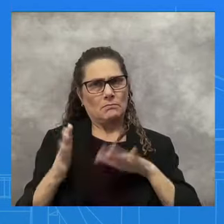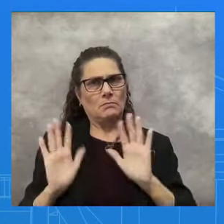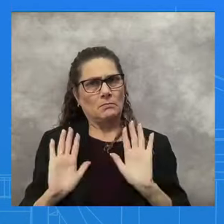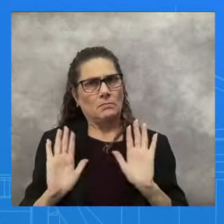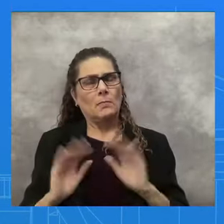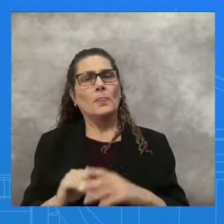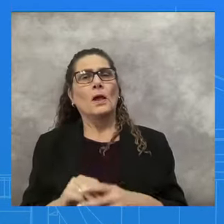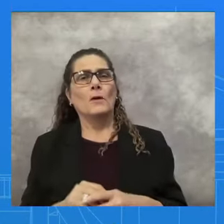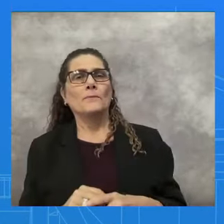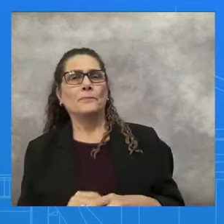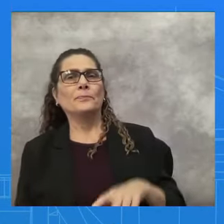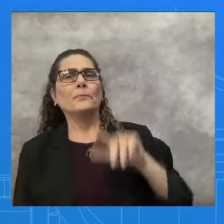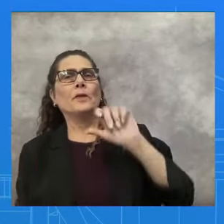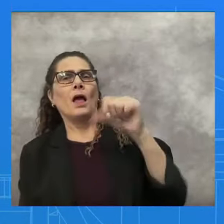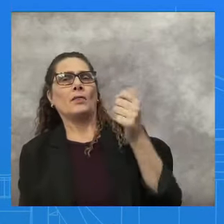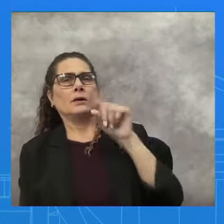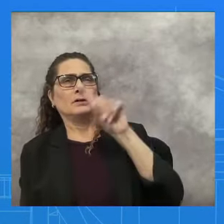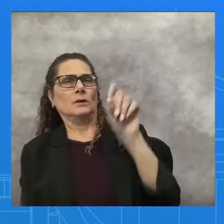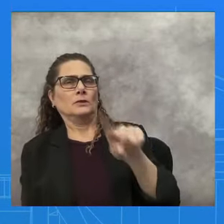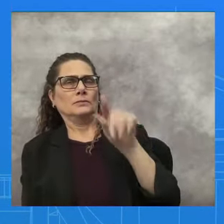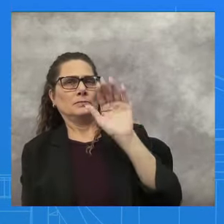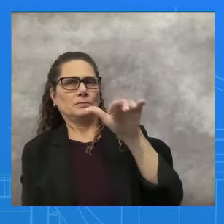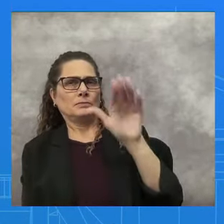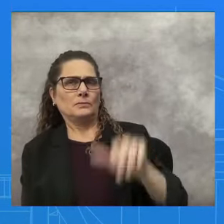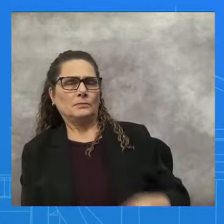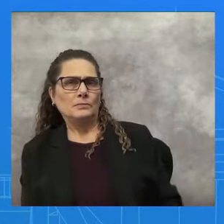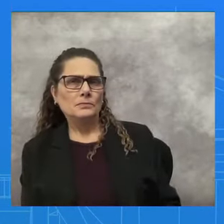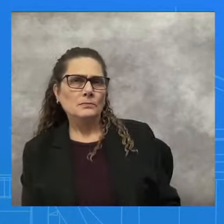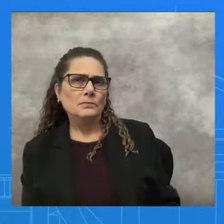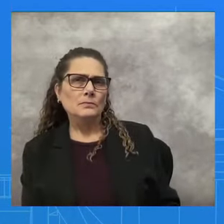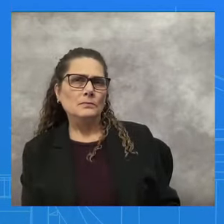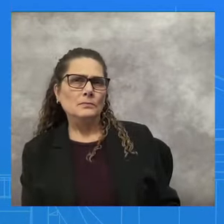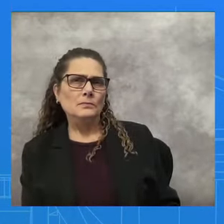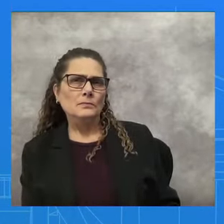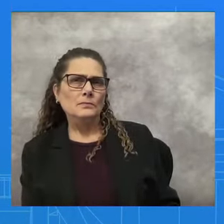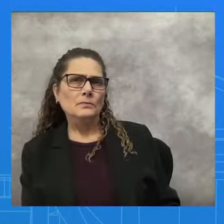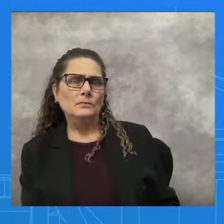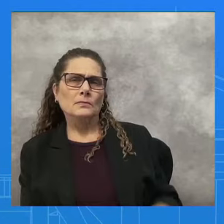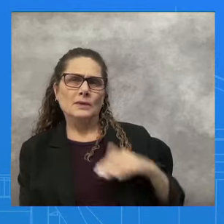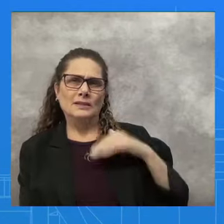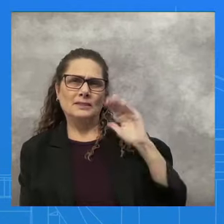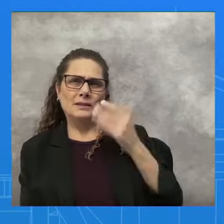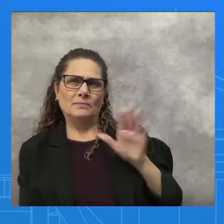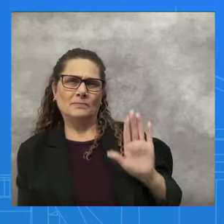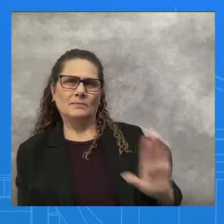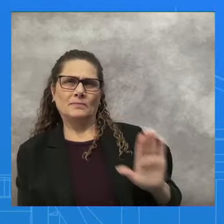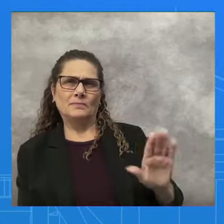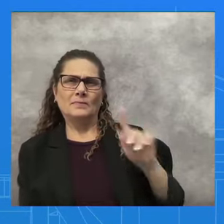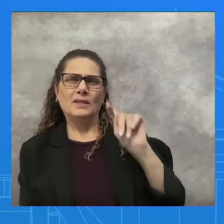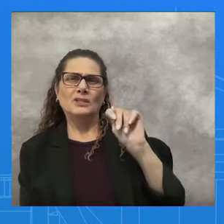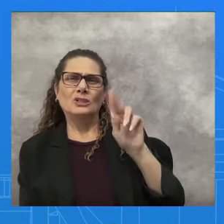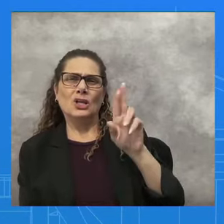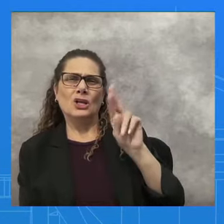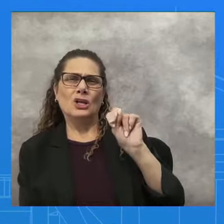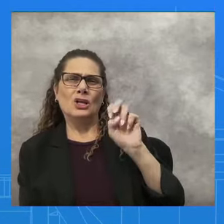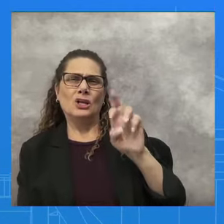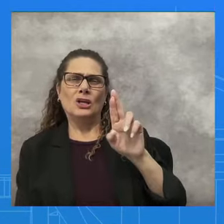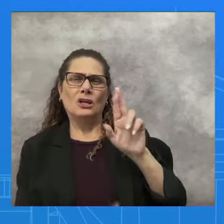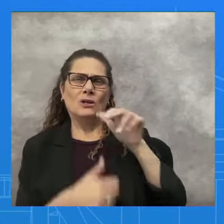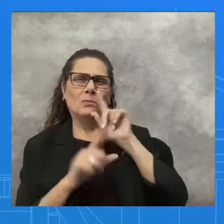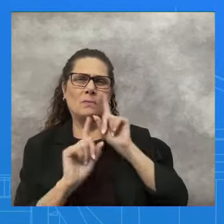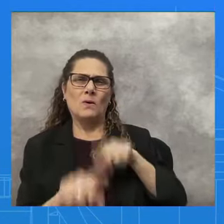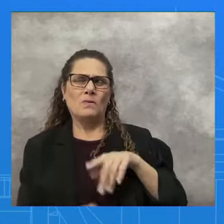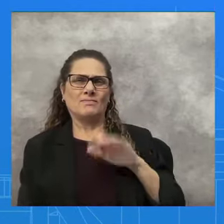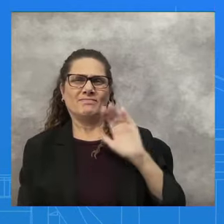now seemed to push back on Turner's call for the administration to declassify this information